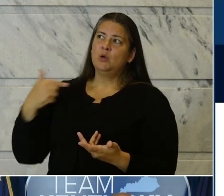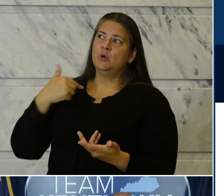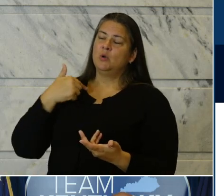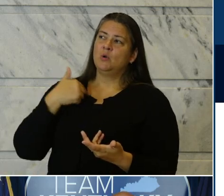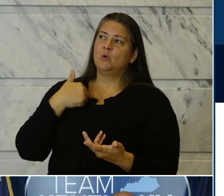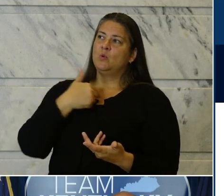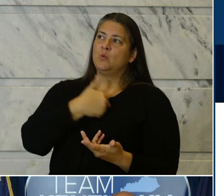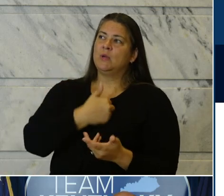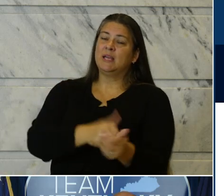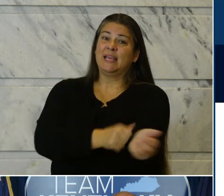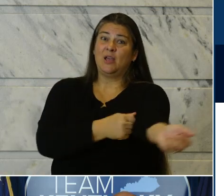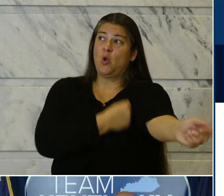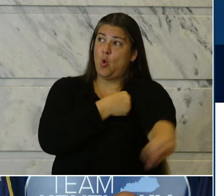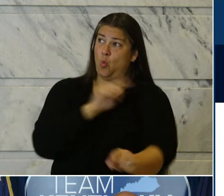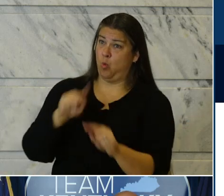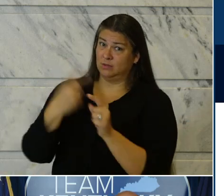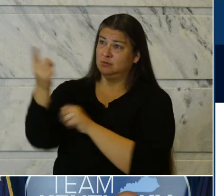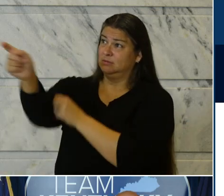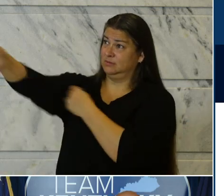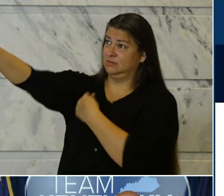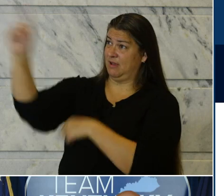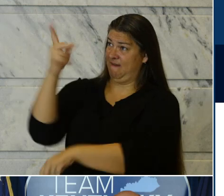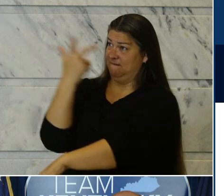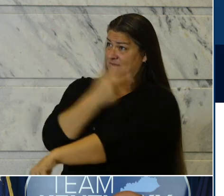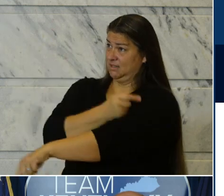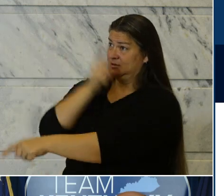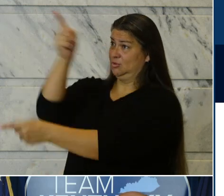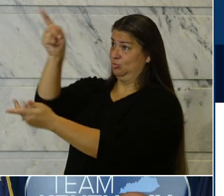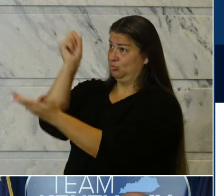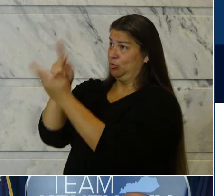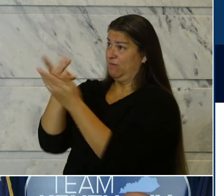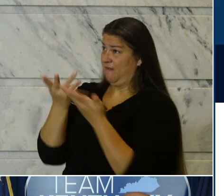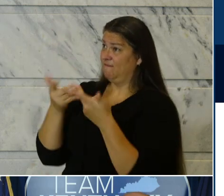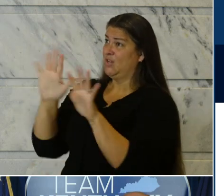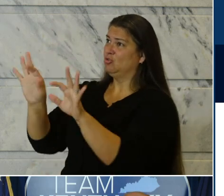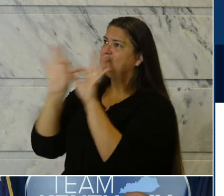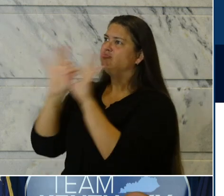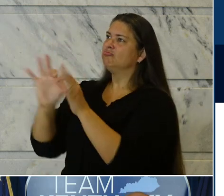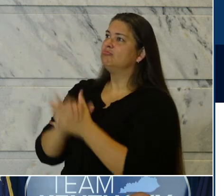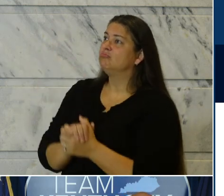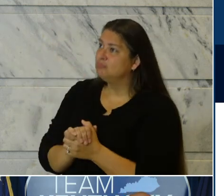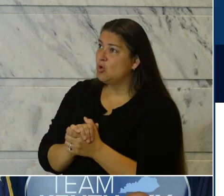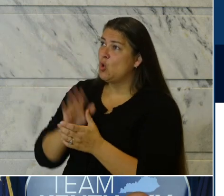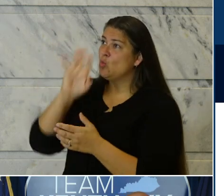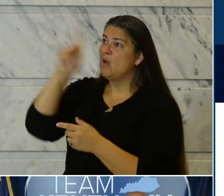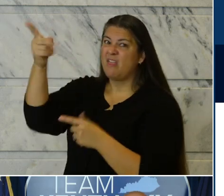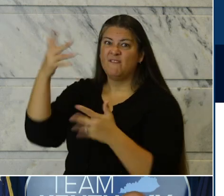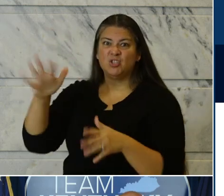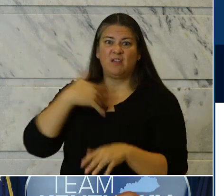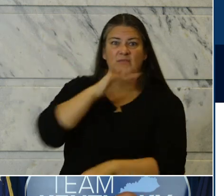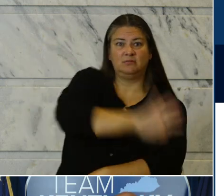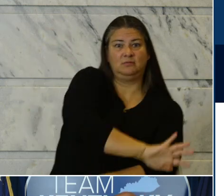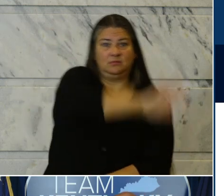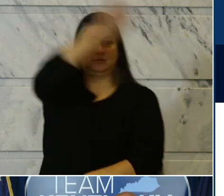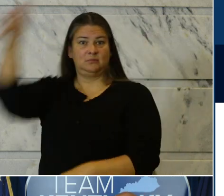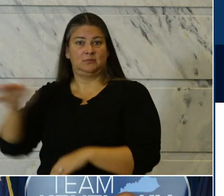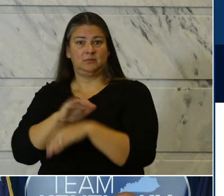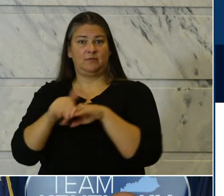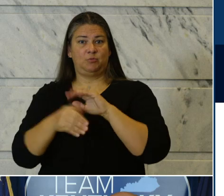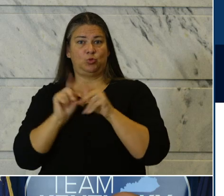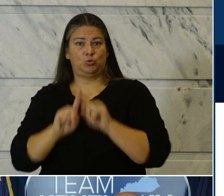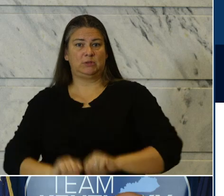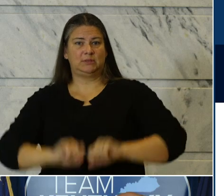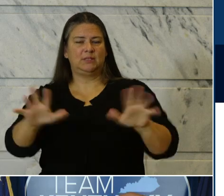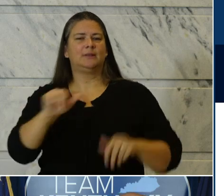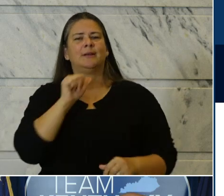amount of quantity of vaccination materials to get everybody until we get to the summer or beyond next year.